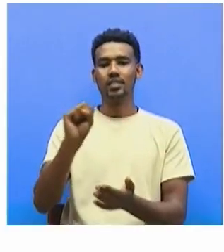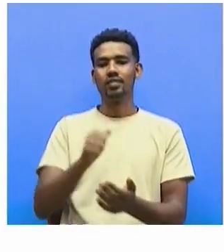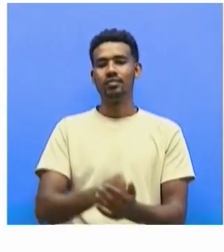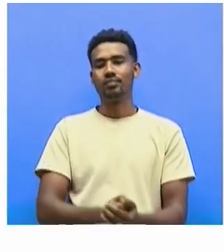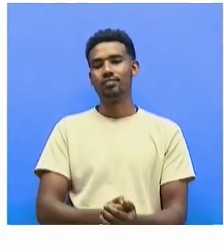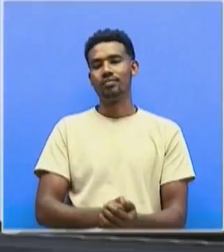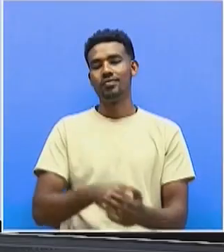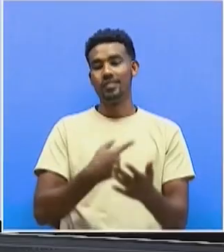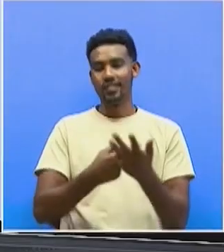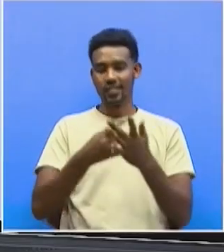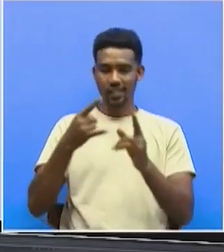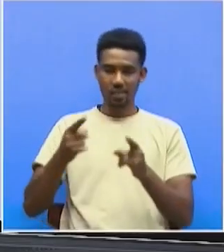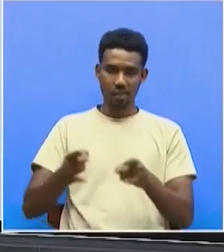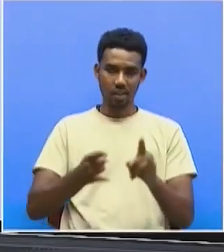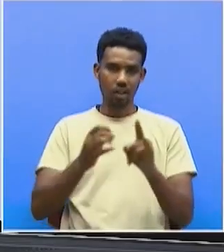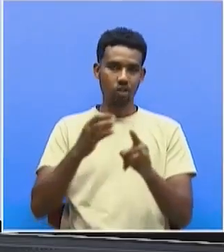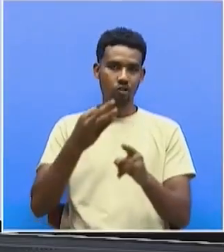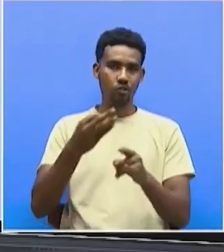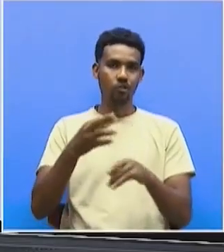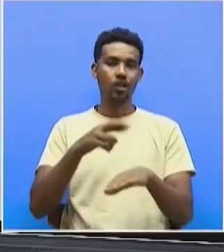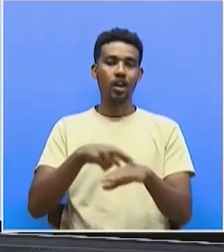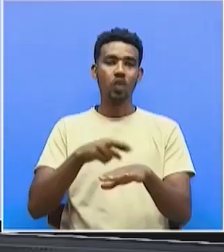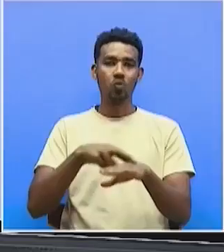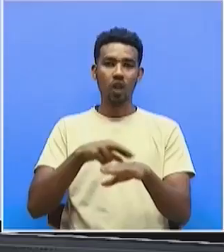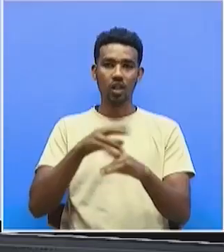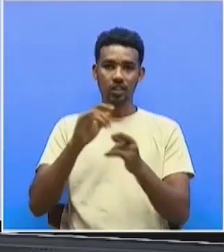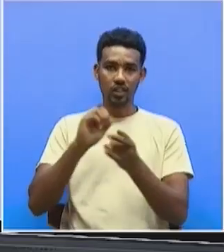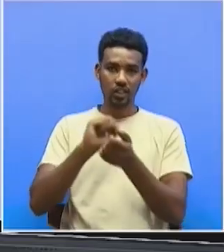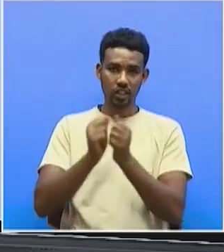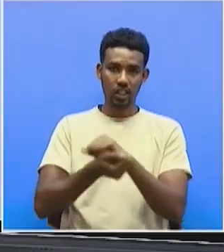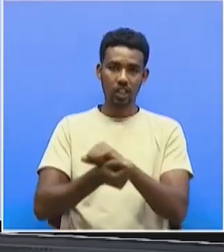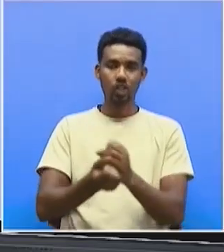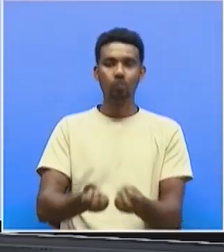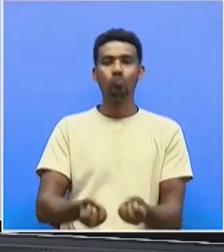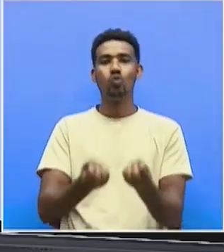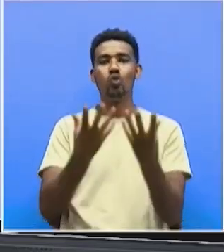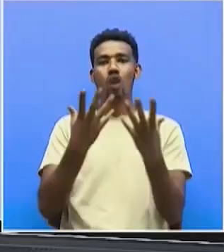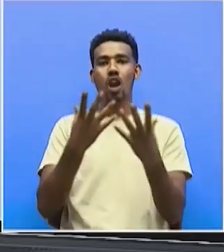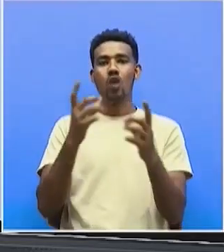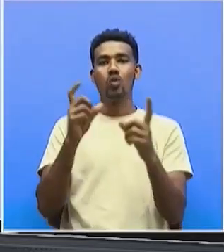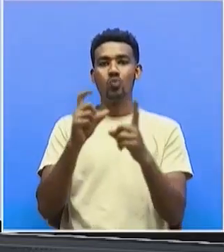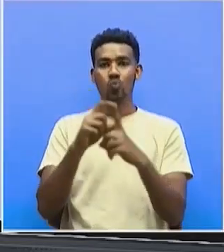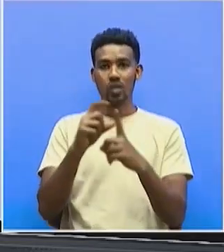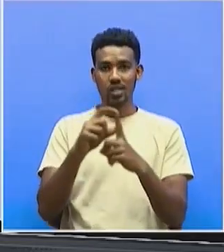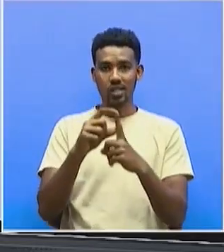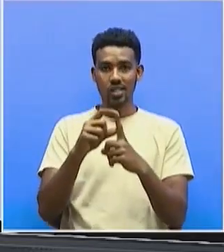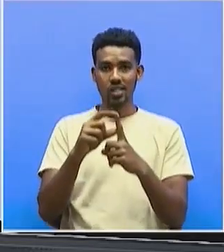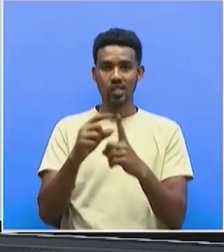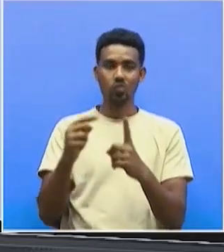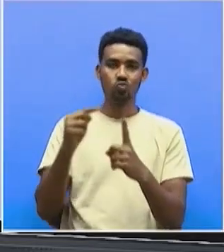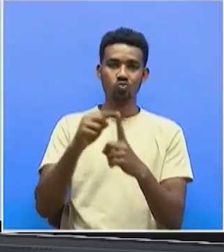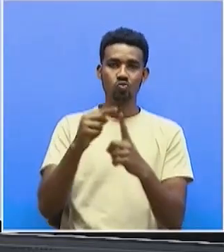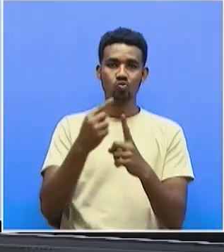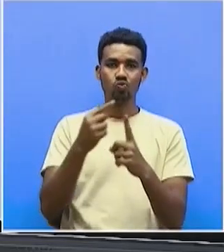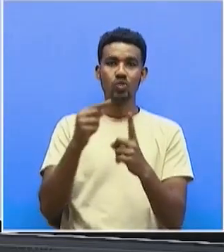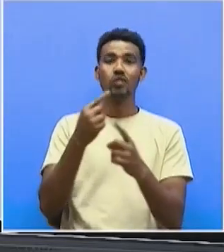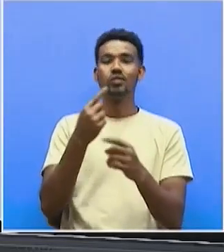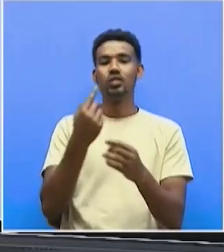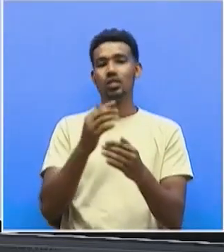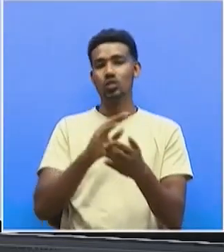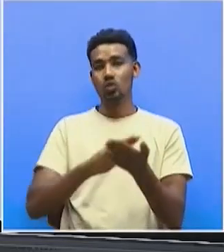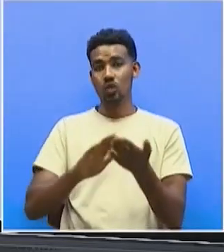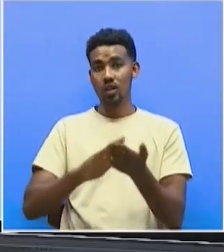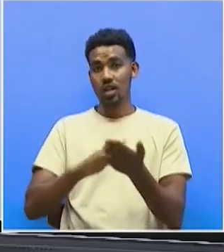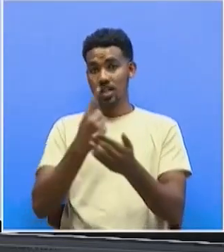the method of regular method, changing plural words to singular words